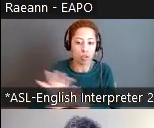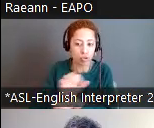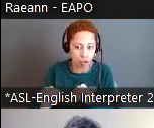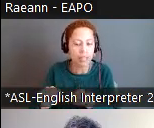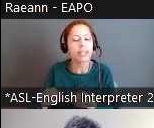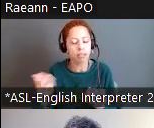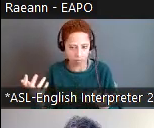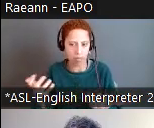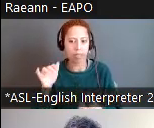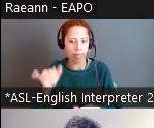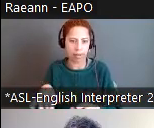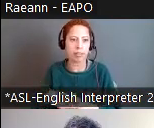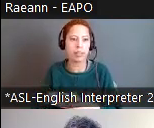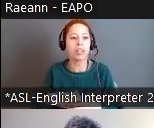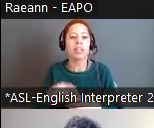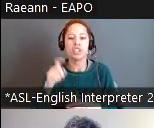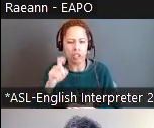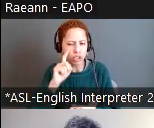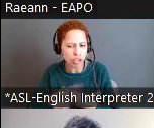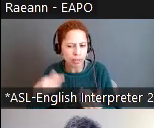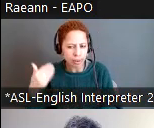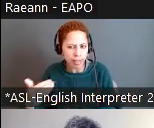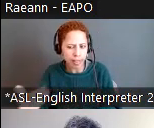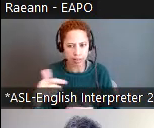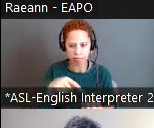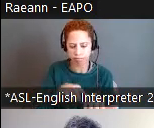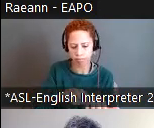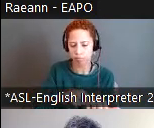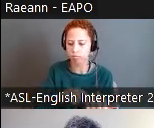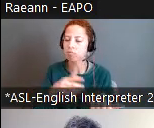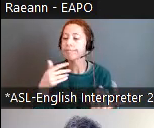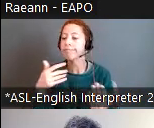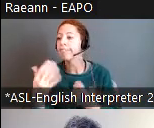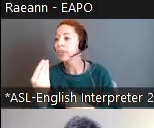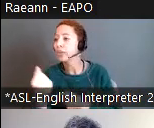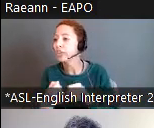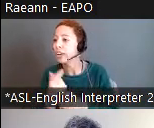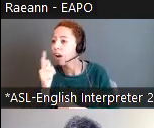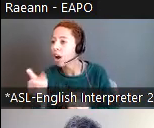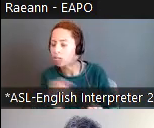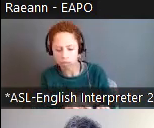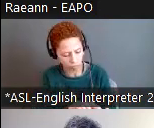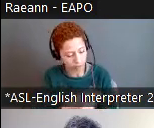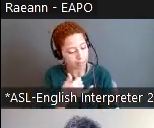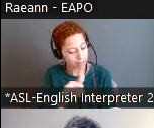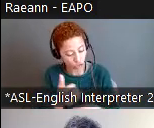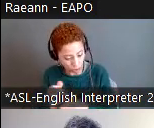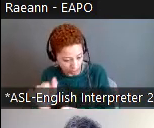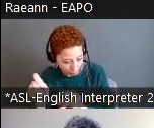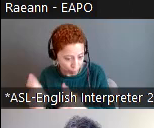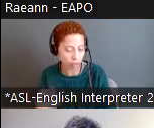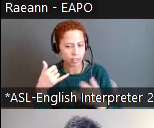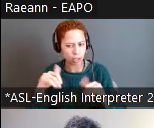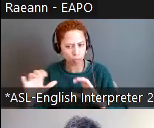regularly to make sure your attorneys are still available, that they still want to do this role for you, you still trust them, you still communicate with